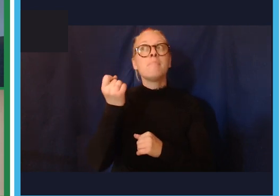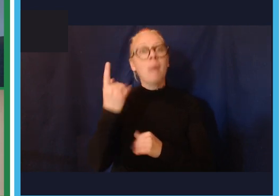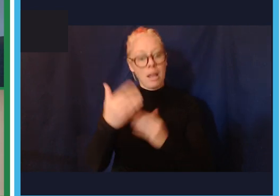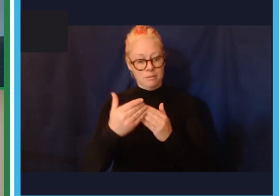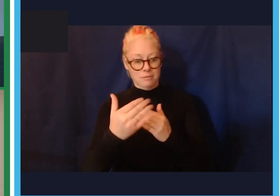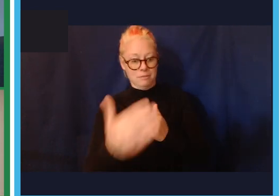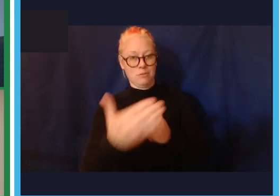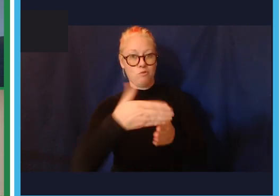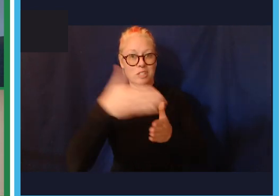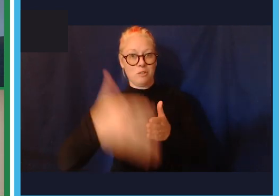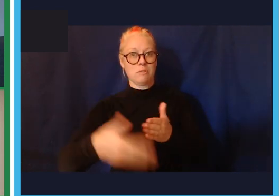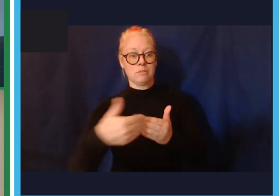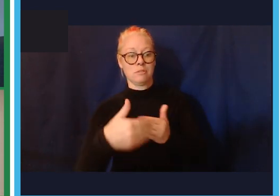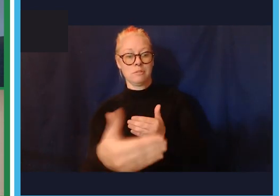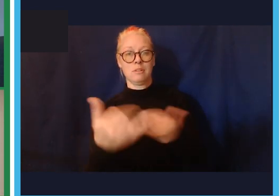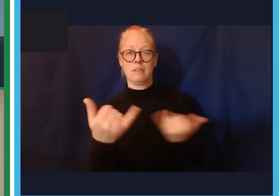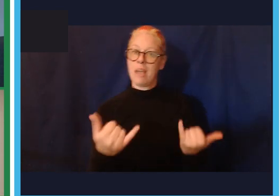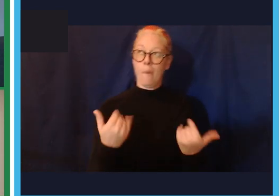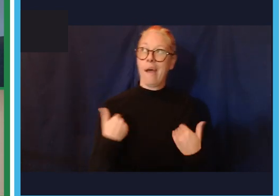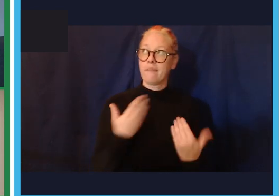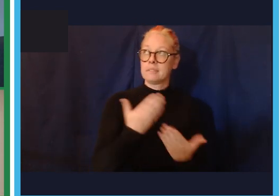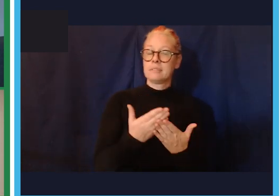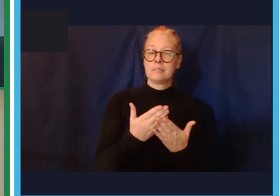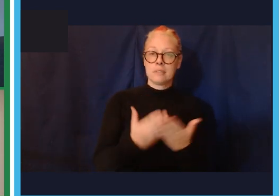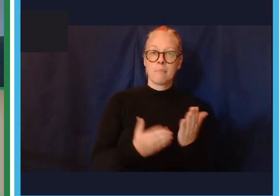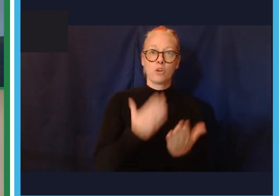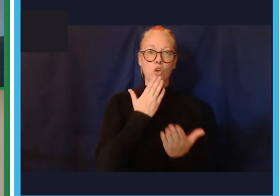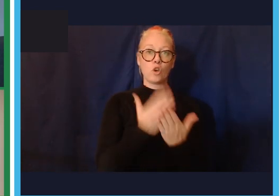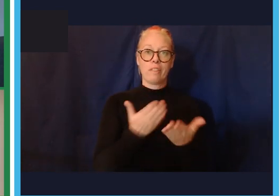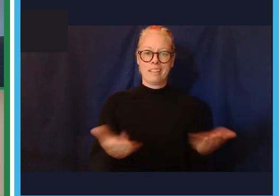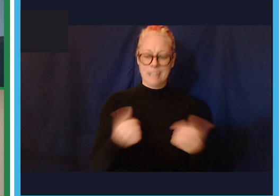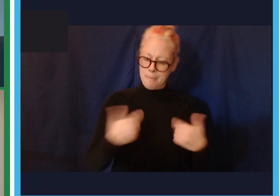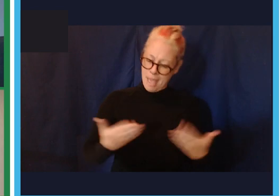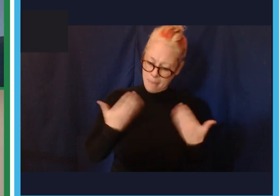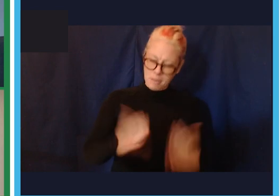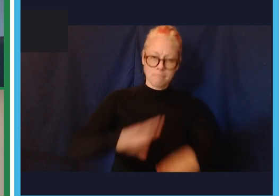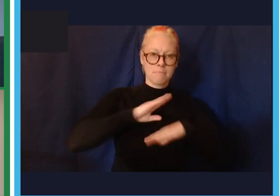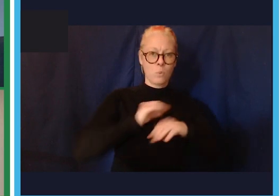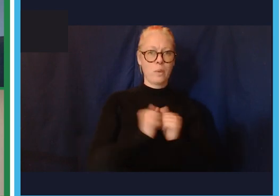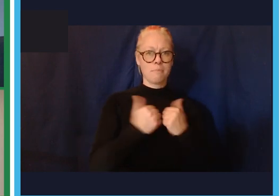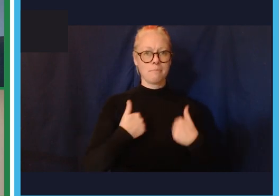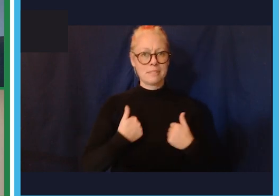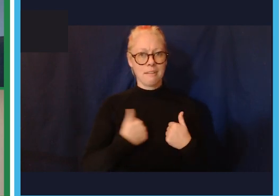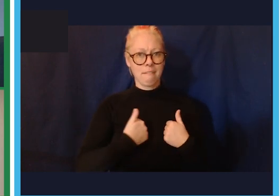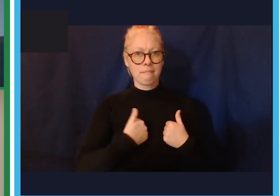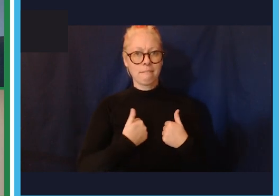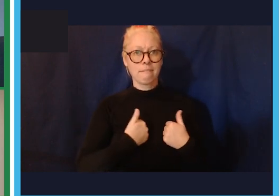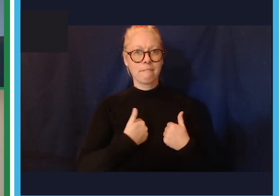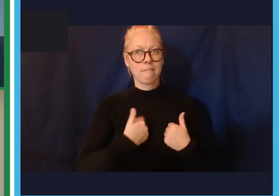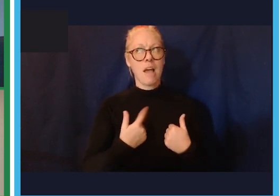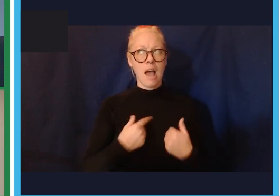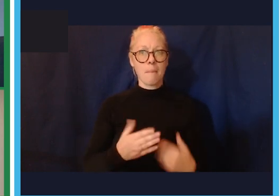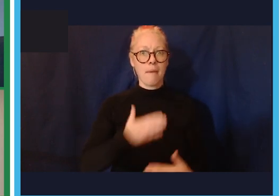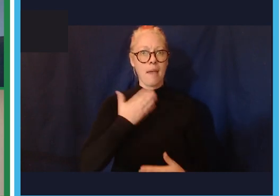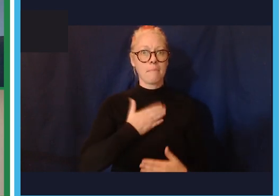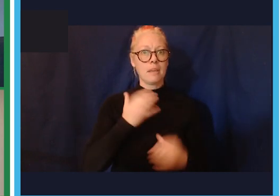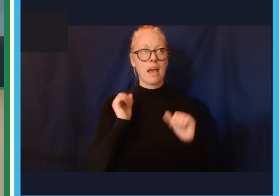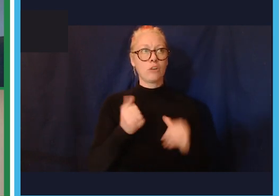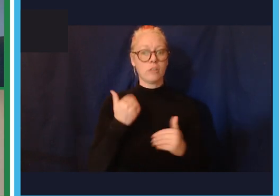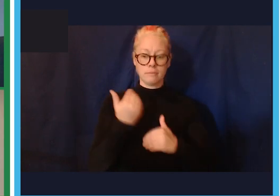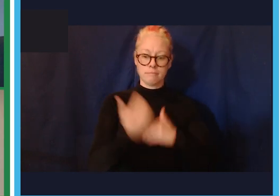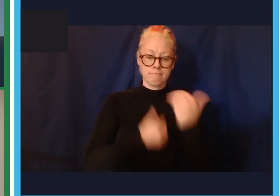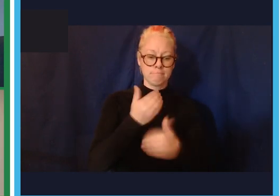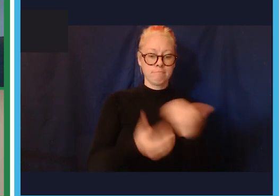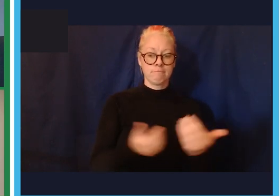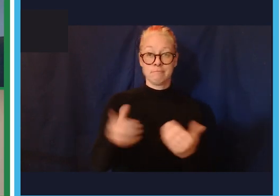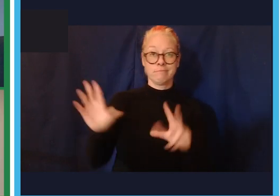lemons and make a reasonable lemonade. But I do mourn the life I might have had. No, I think